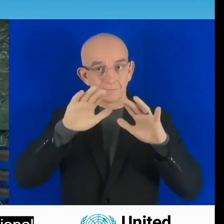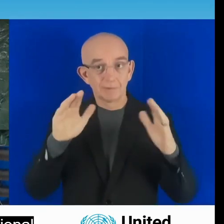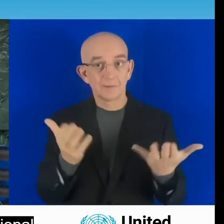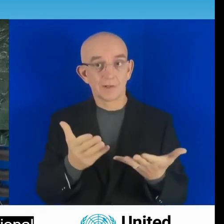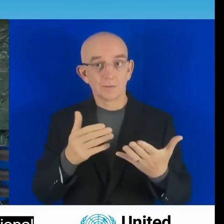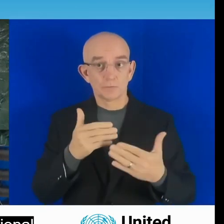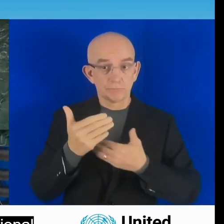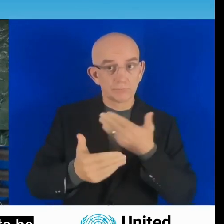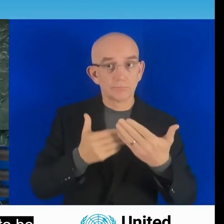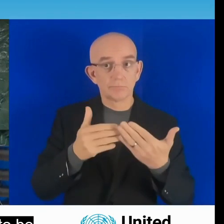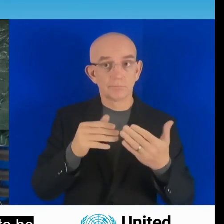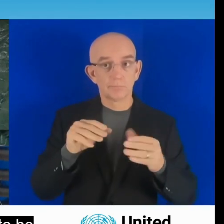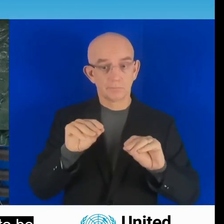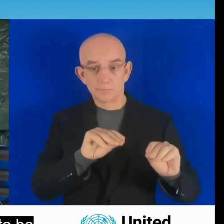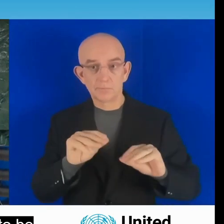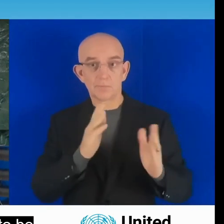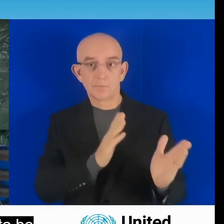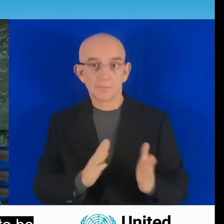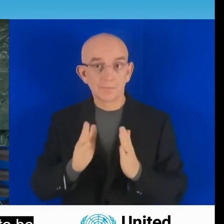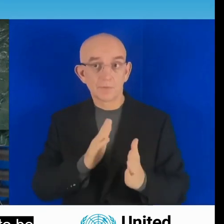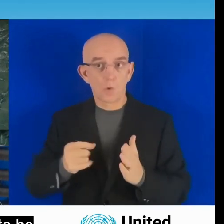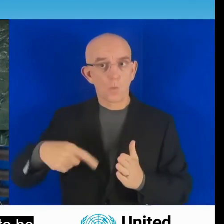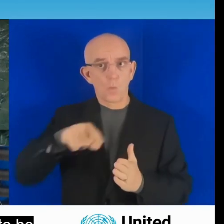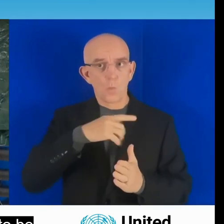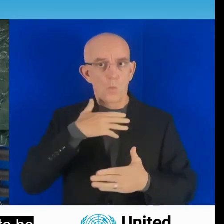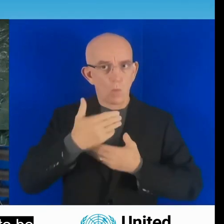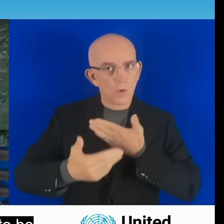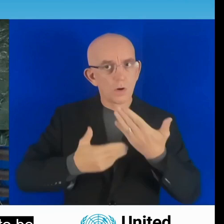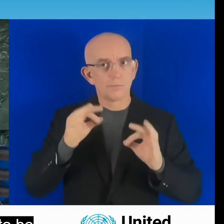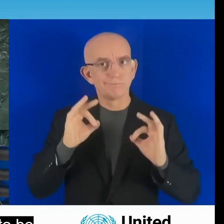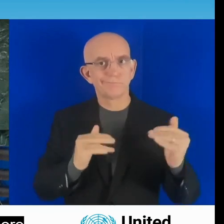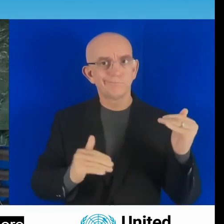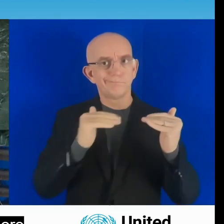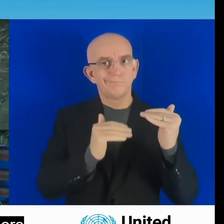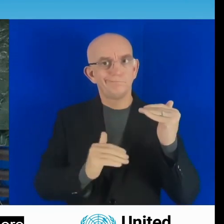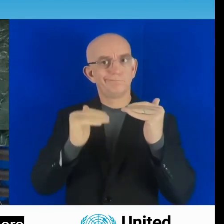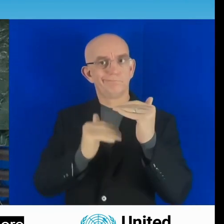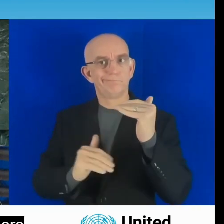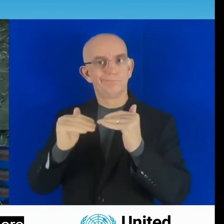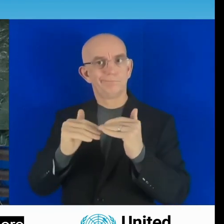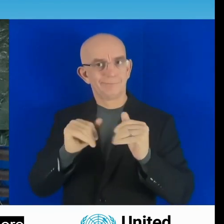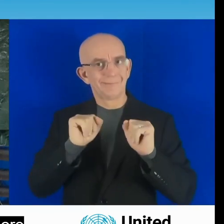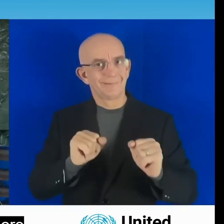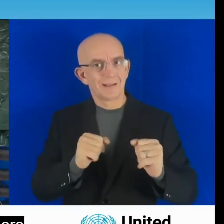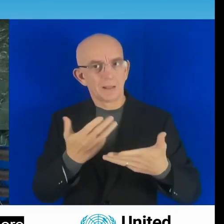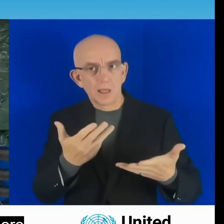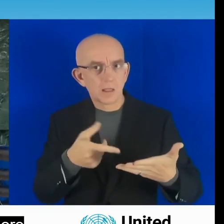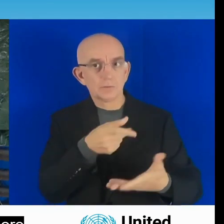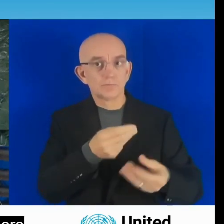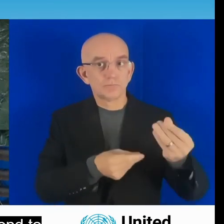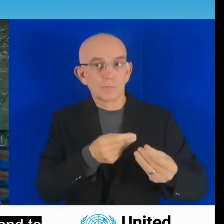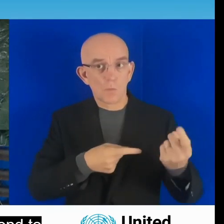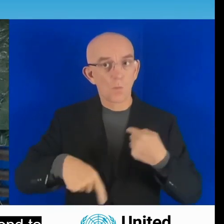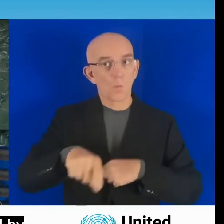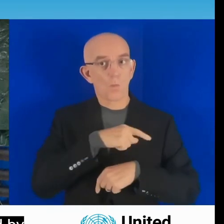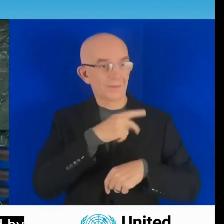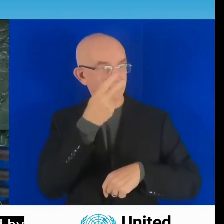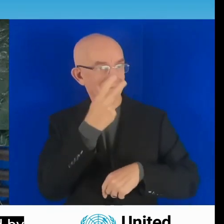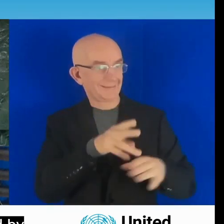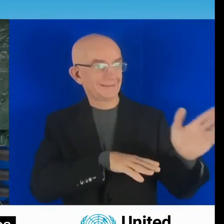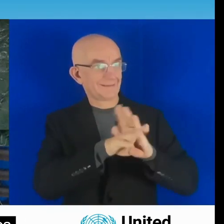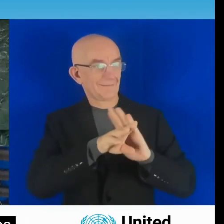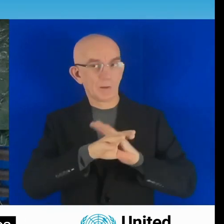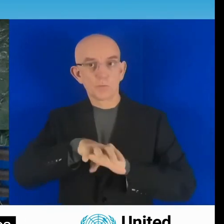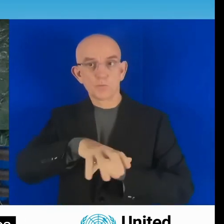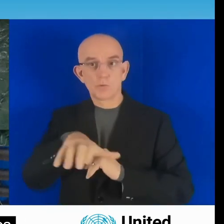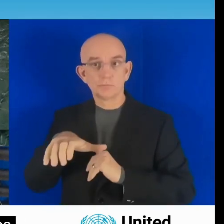to the challenges faced by developing countries. Madam President, we call for the United Nations, the